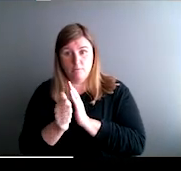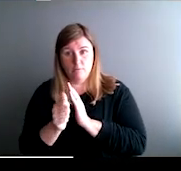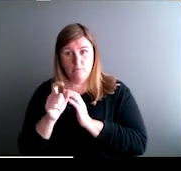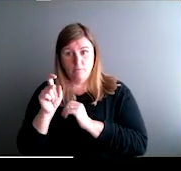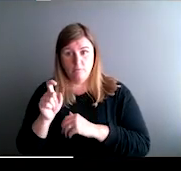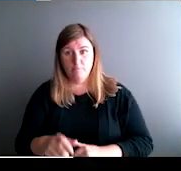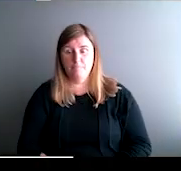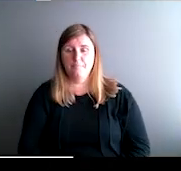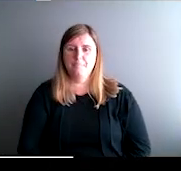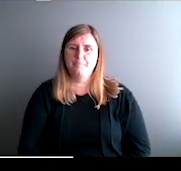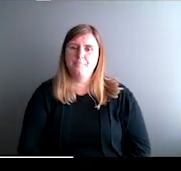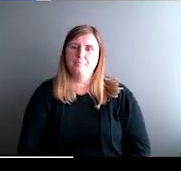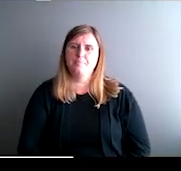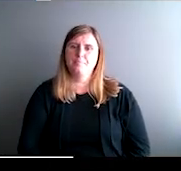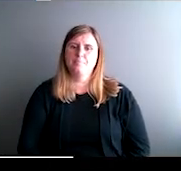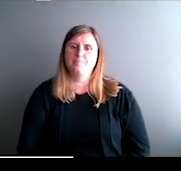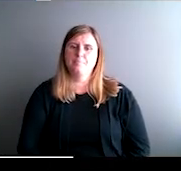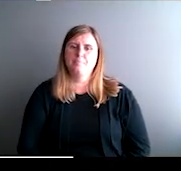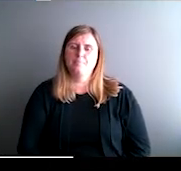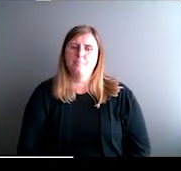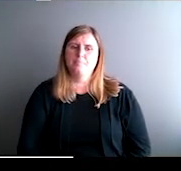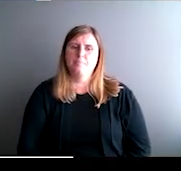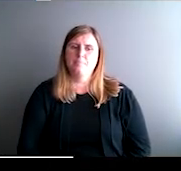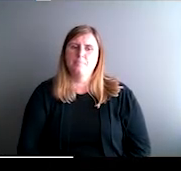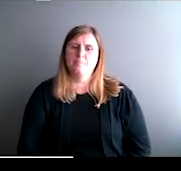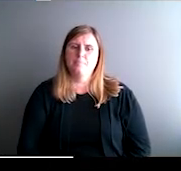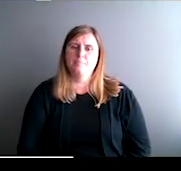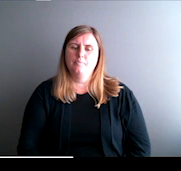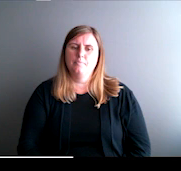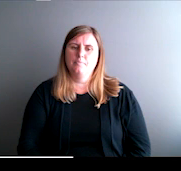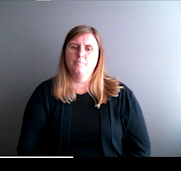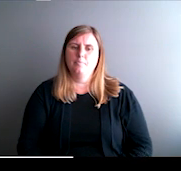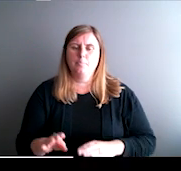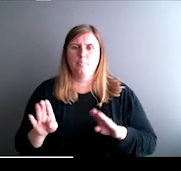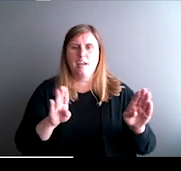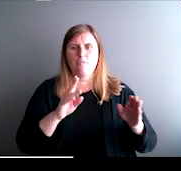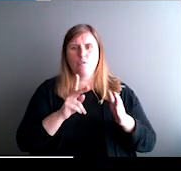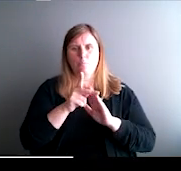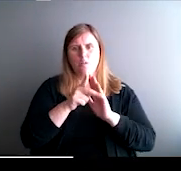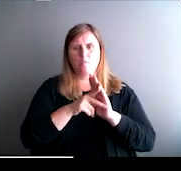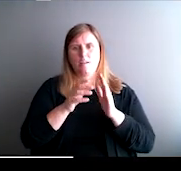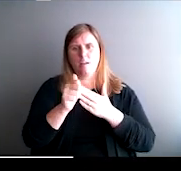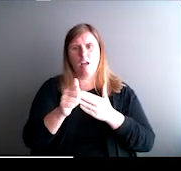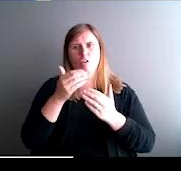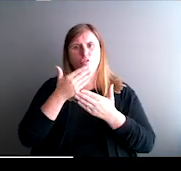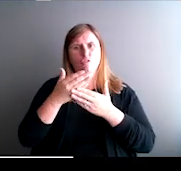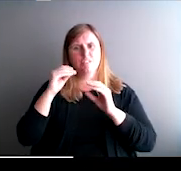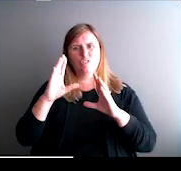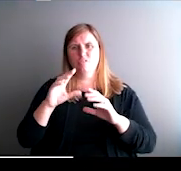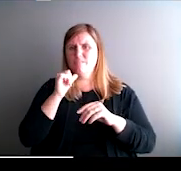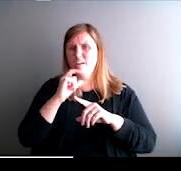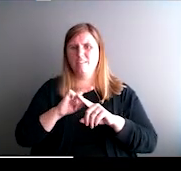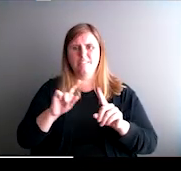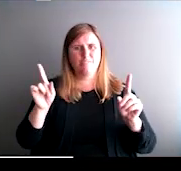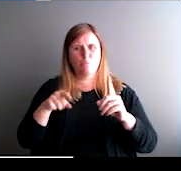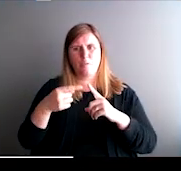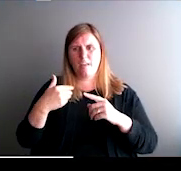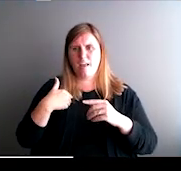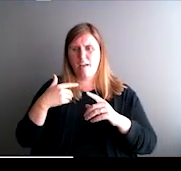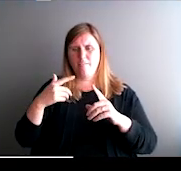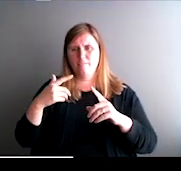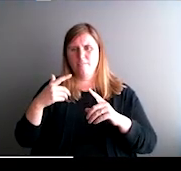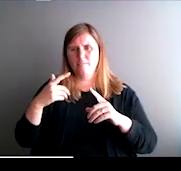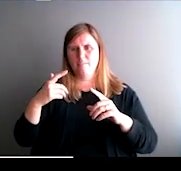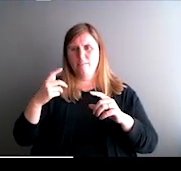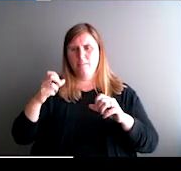things? The behavioral principles that guide good teaching are not different when a learner has